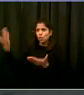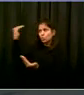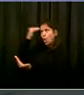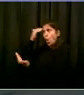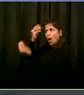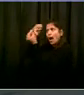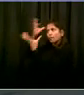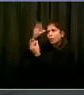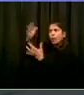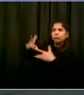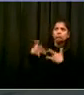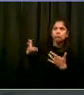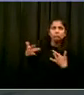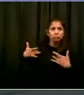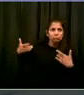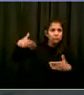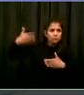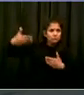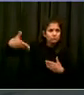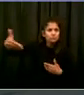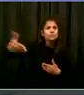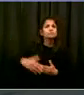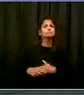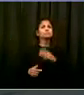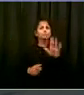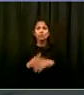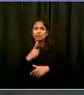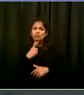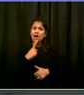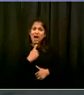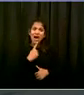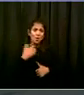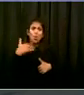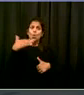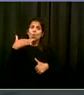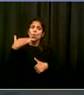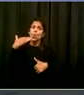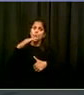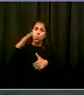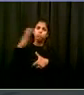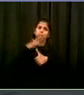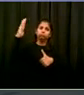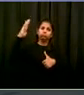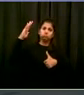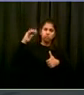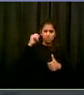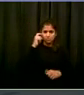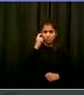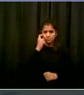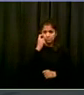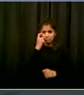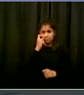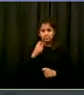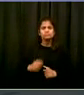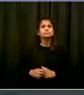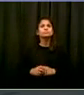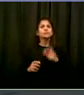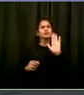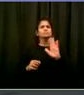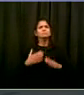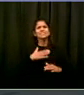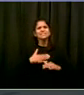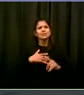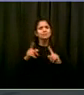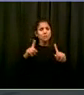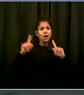course, where to get tested. We're going to keep reminding people how important it is to get tested so we get a real look at what's happening and hopefully start to see the turnaround